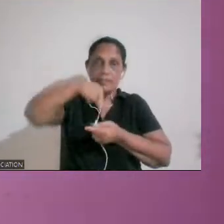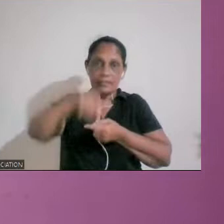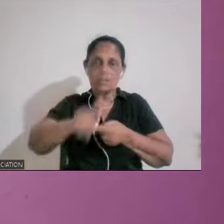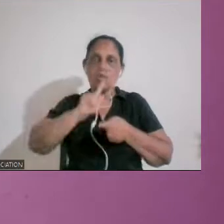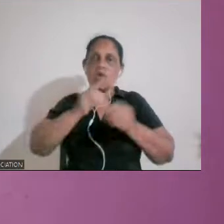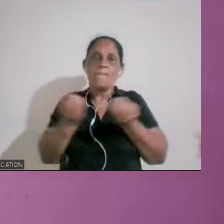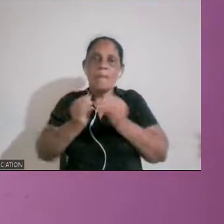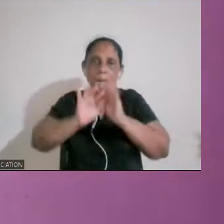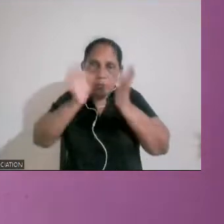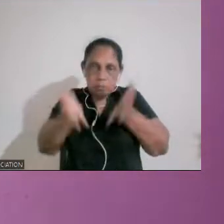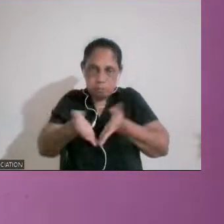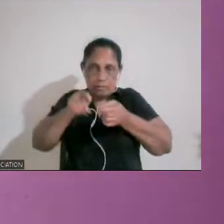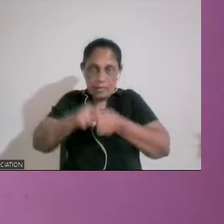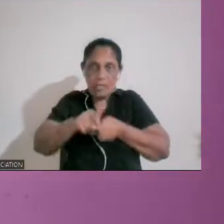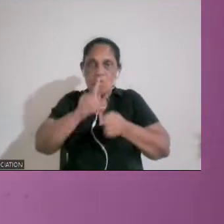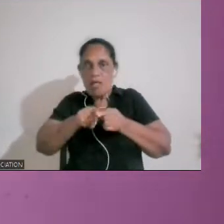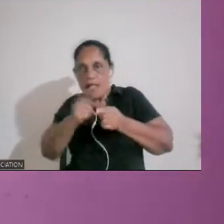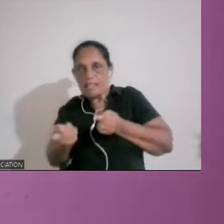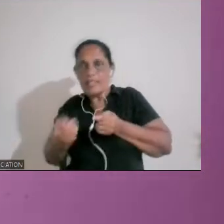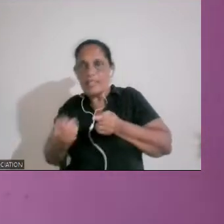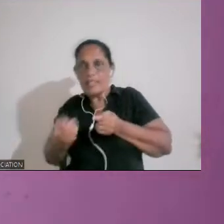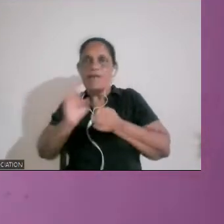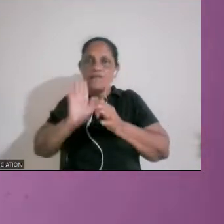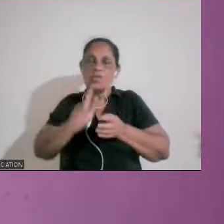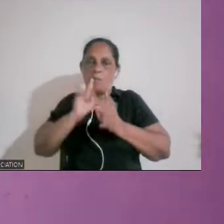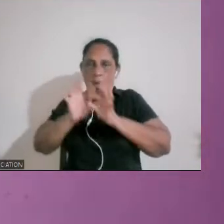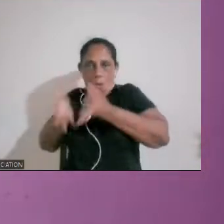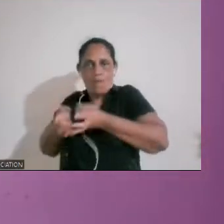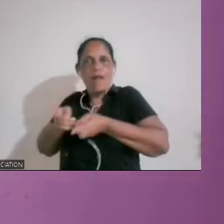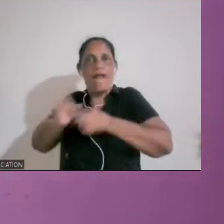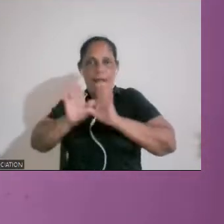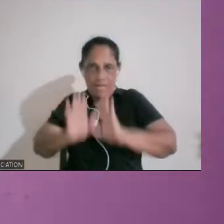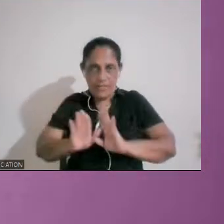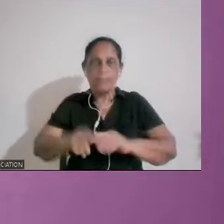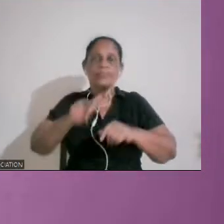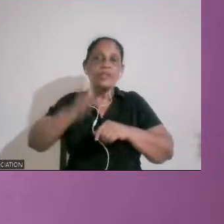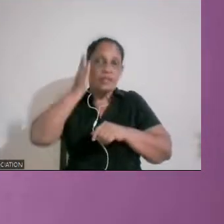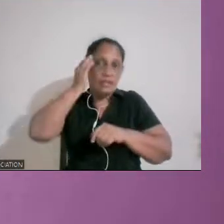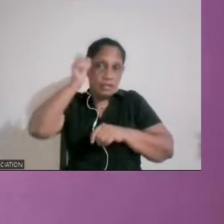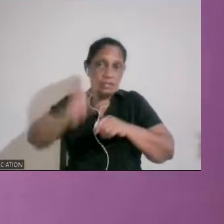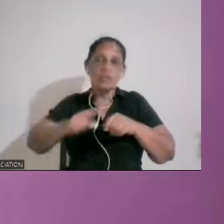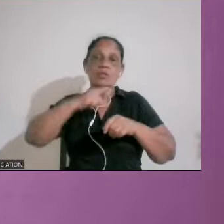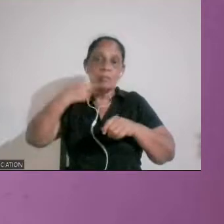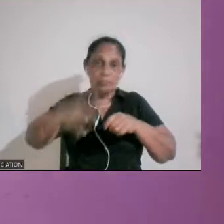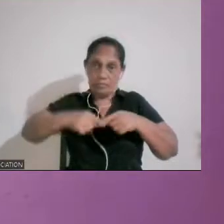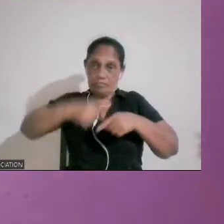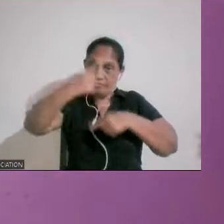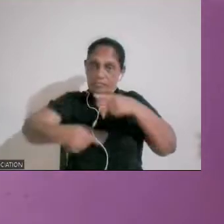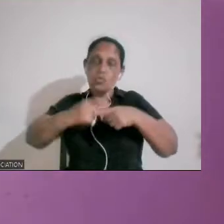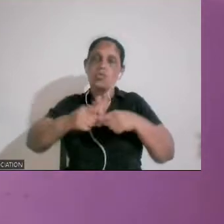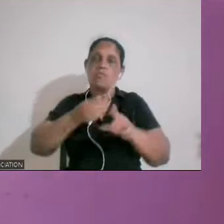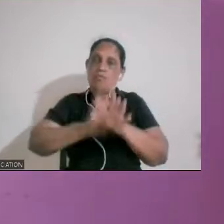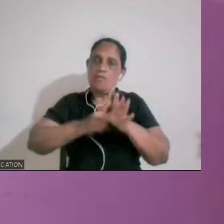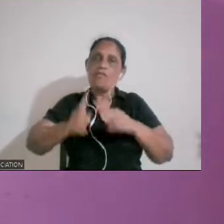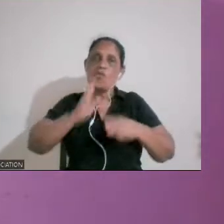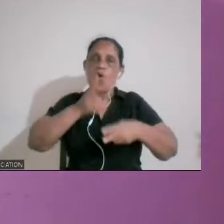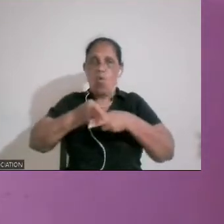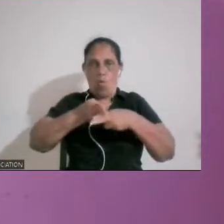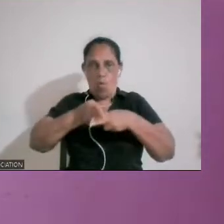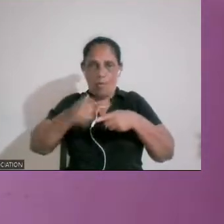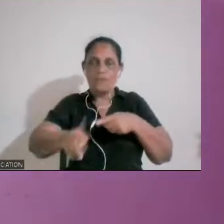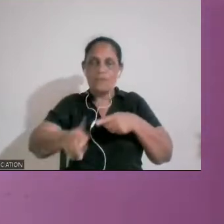in the middle here, we have the uterus, and on either side of the uterus, we have the ovaries. Now, the female menstrual cycle